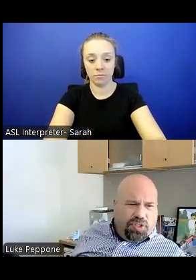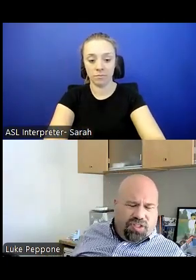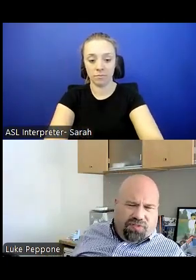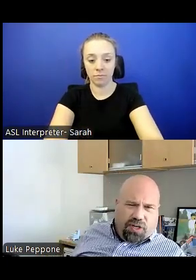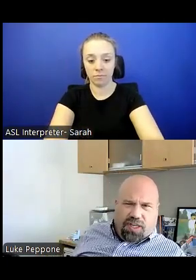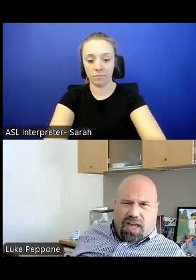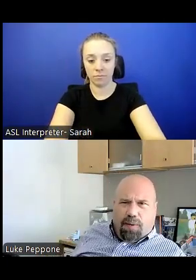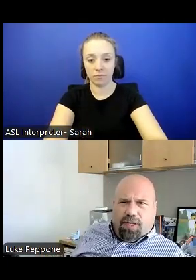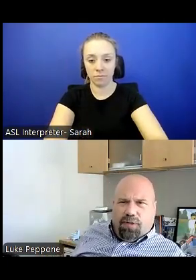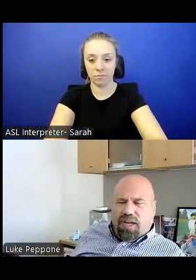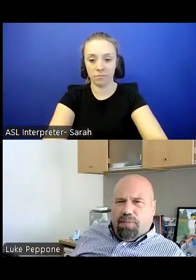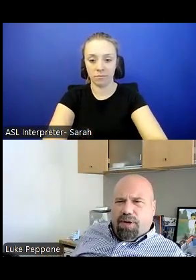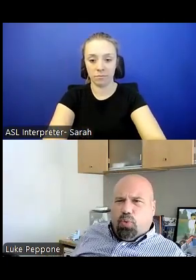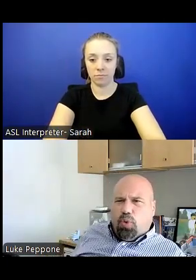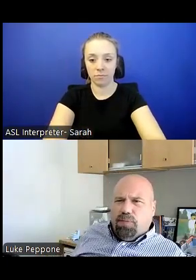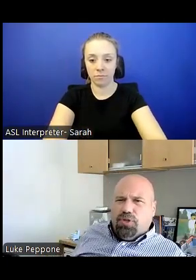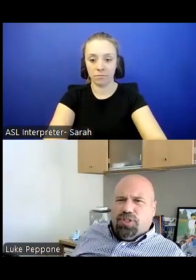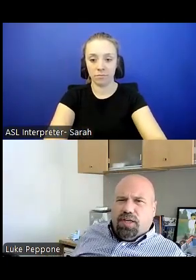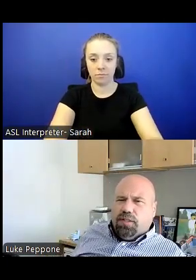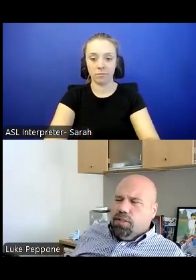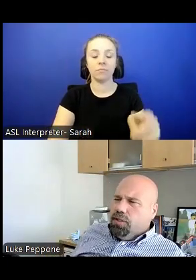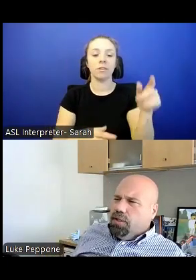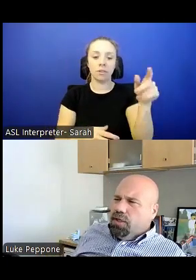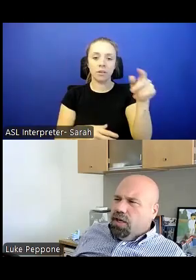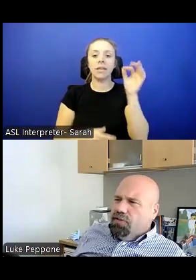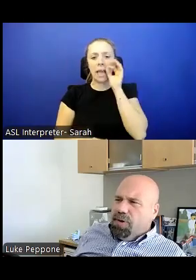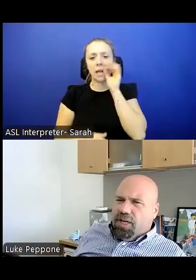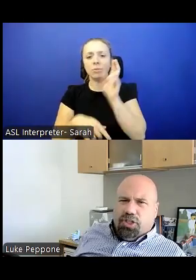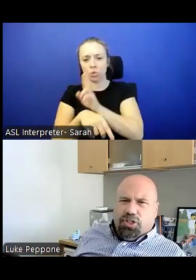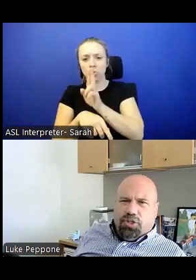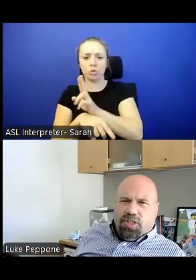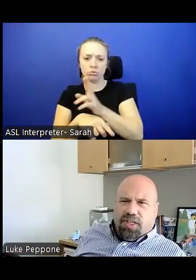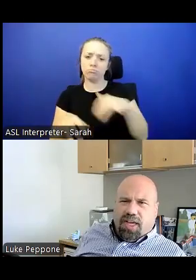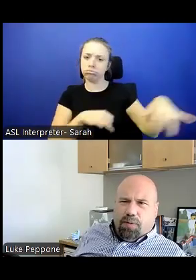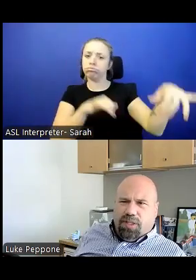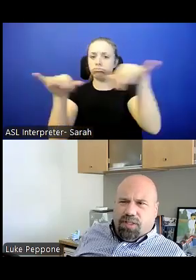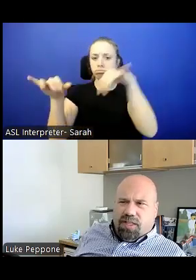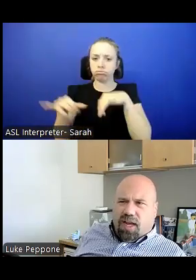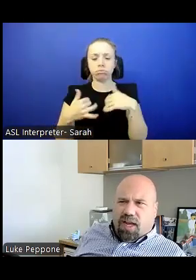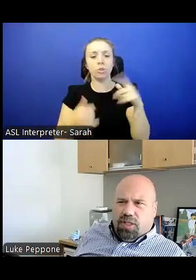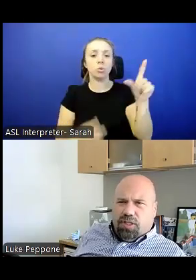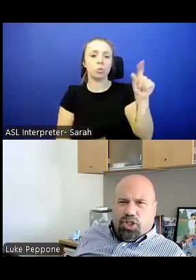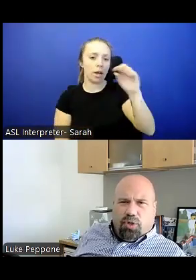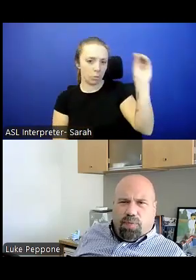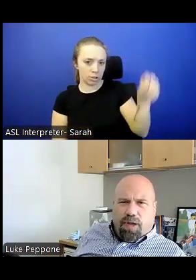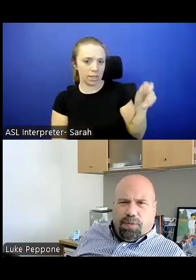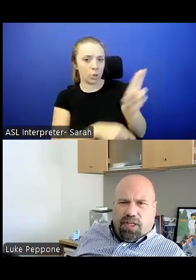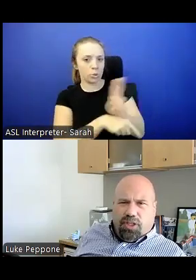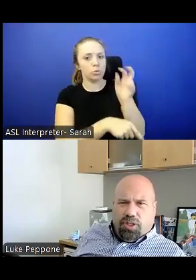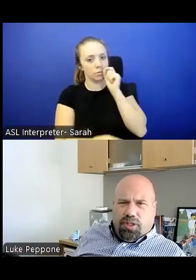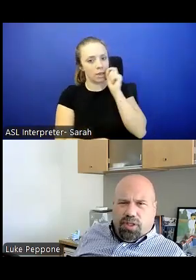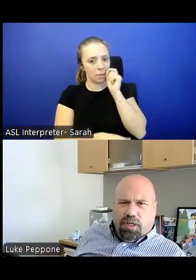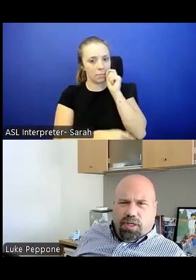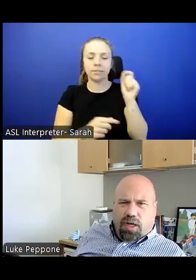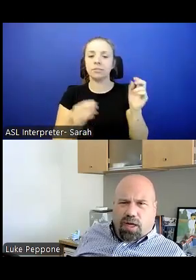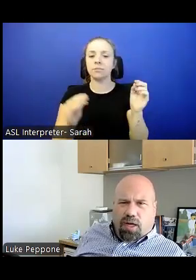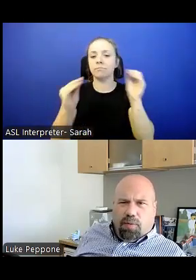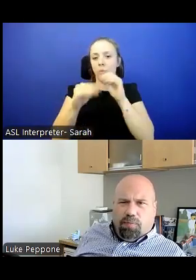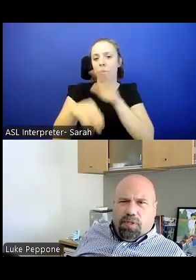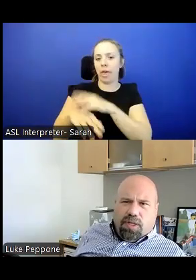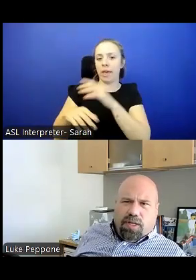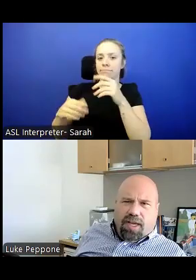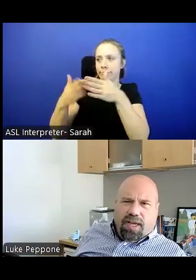cannabis use is fairly common. We had about 20% of our patients using cannabis, and that's higher than the general population.